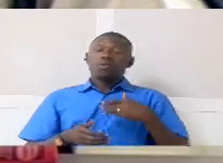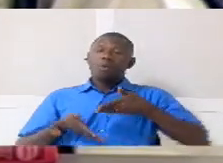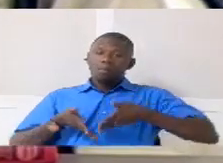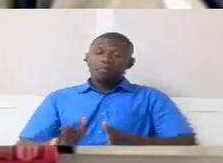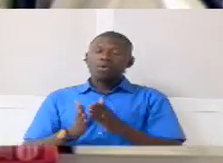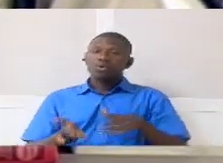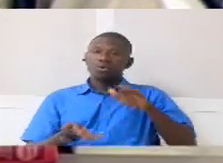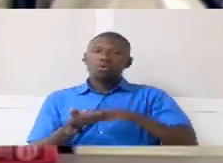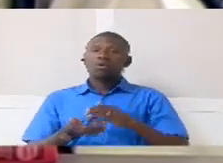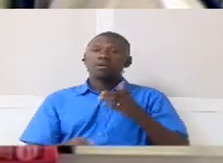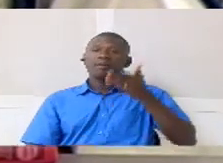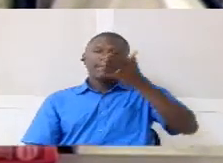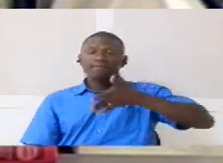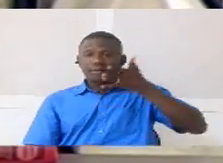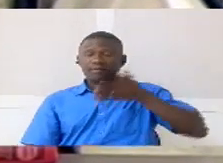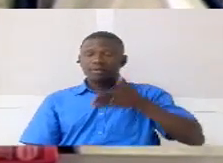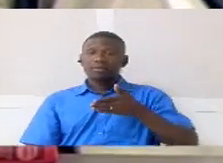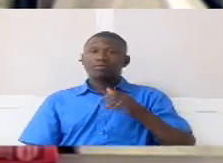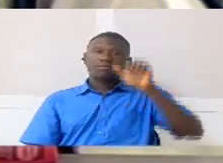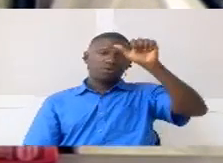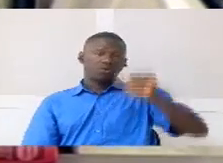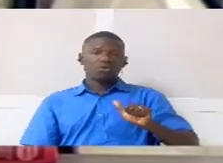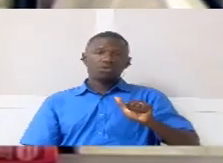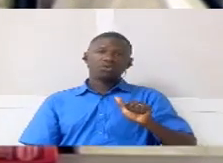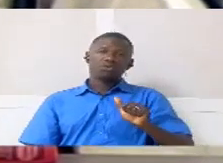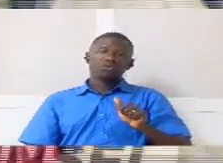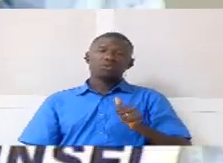on the 15th of August. At Kombolamen.